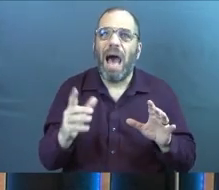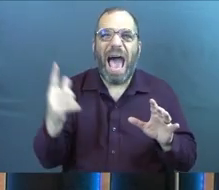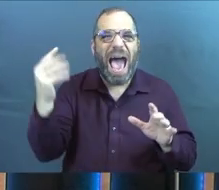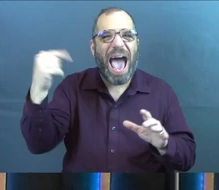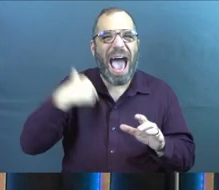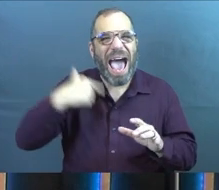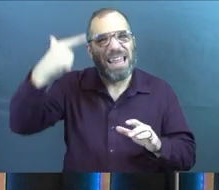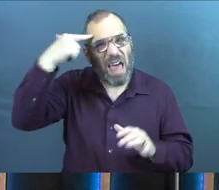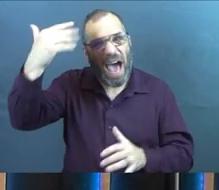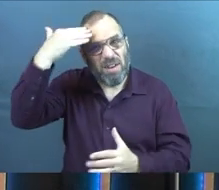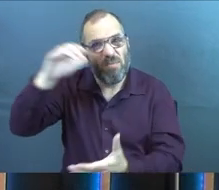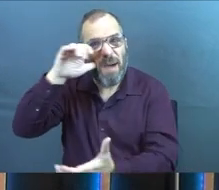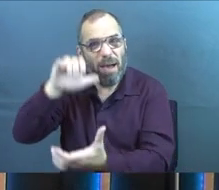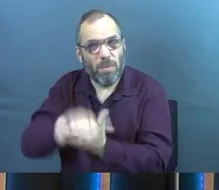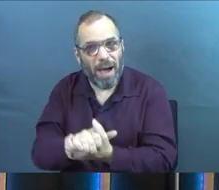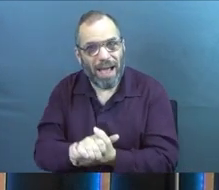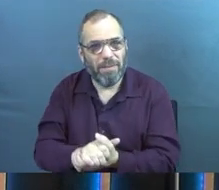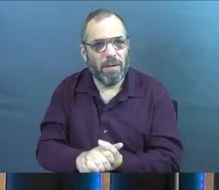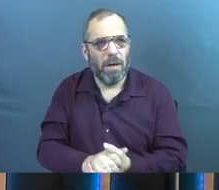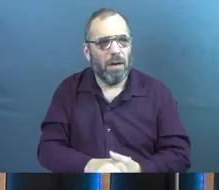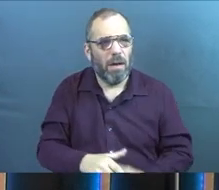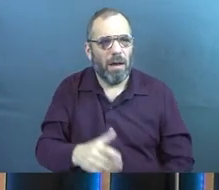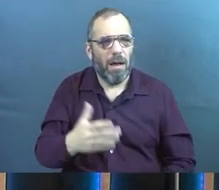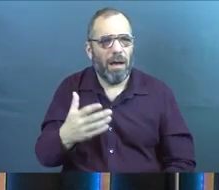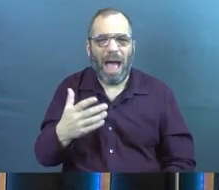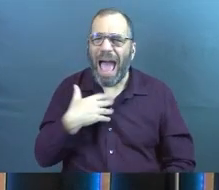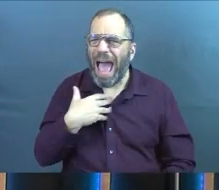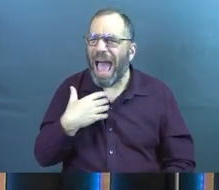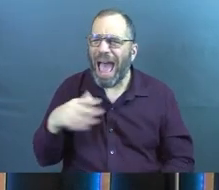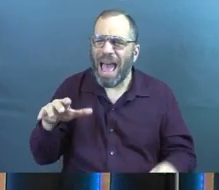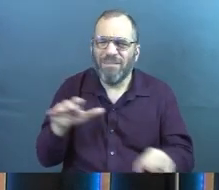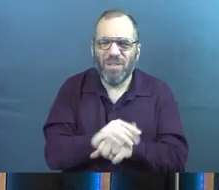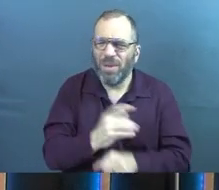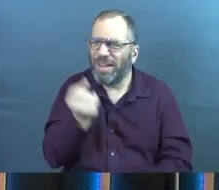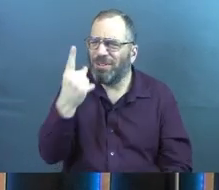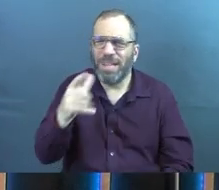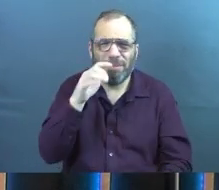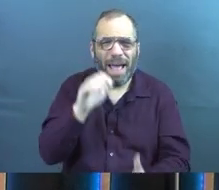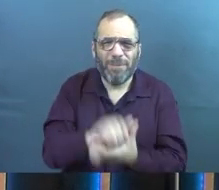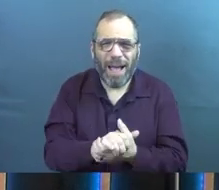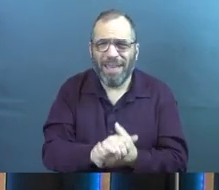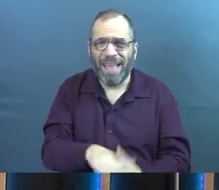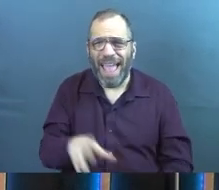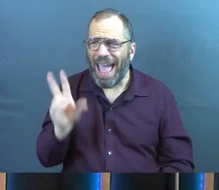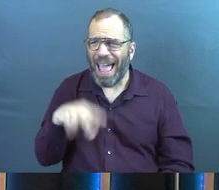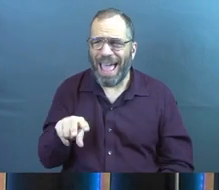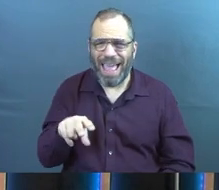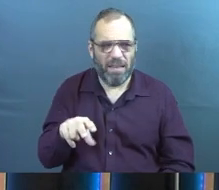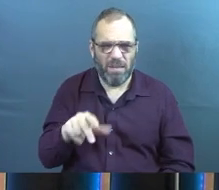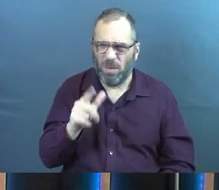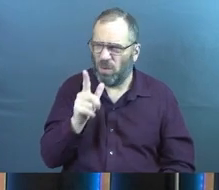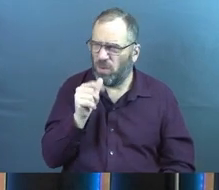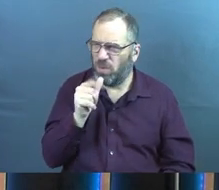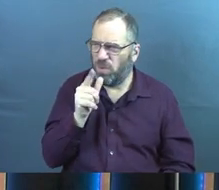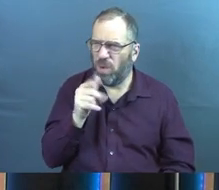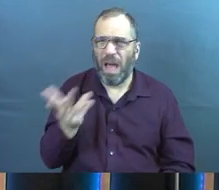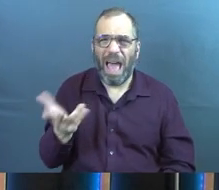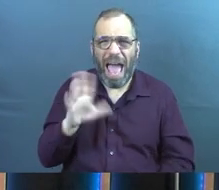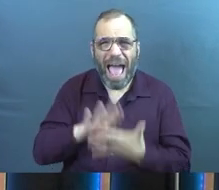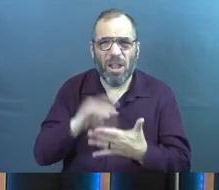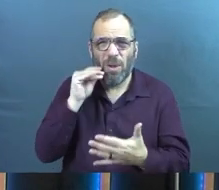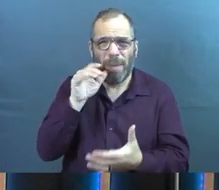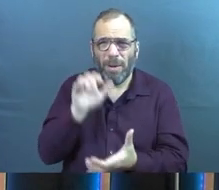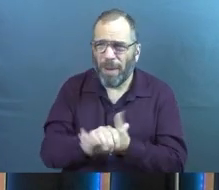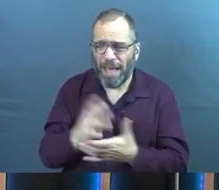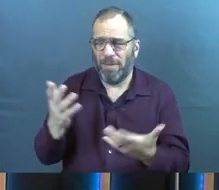I knew her, right? And you have questions, you're like, dude, I thought I fully grasped who you were. And, you know, and sometimes we look at them and go, I don't know this person. I feel like I was learning and I